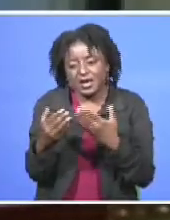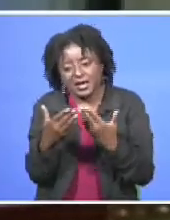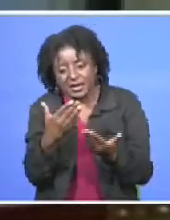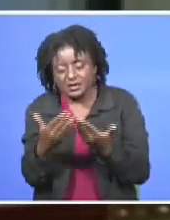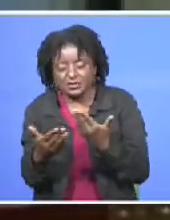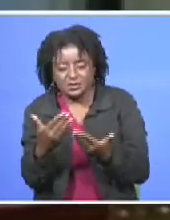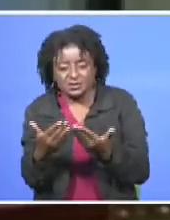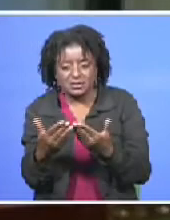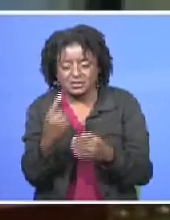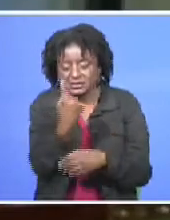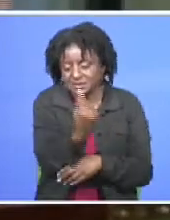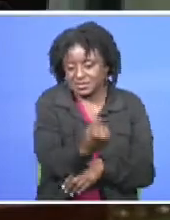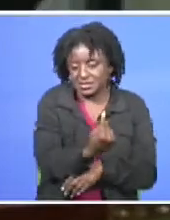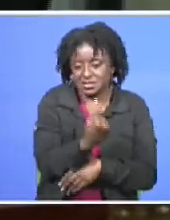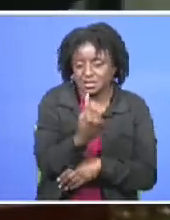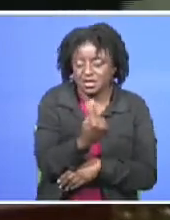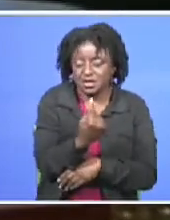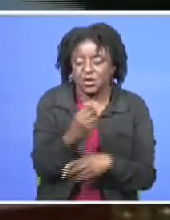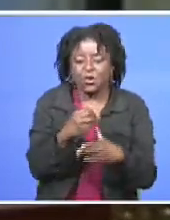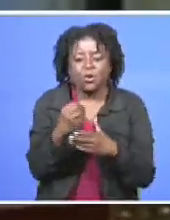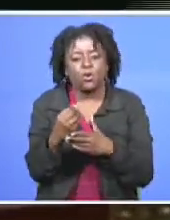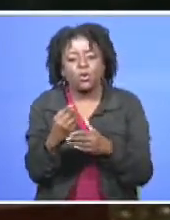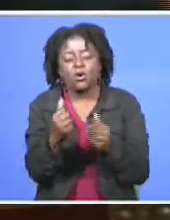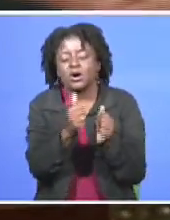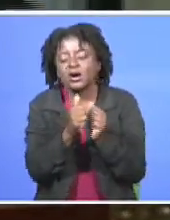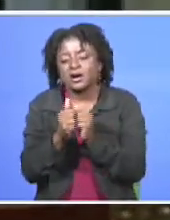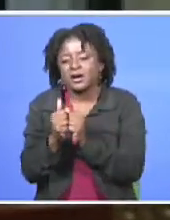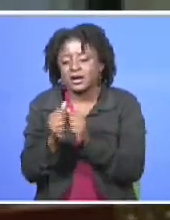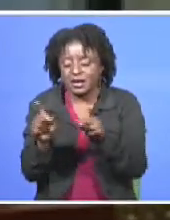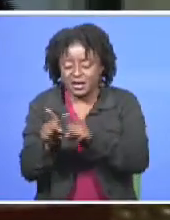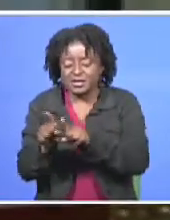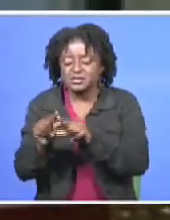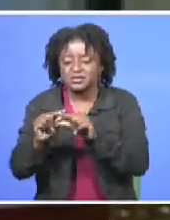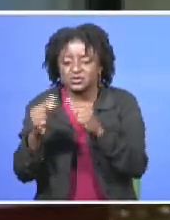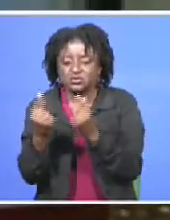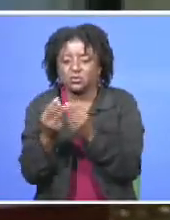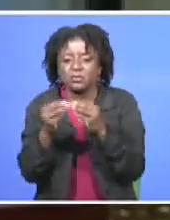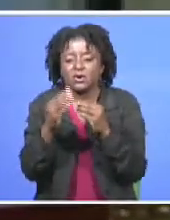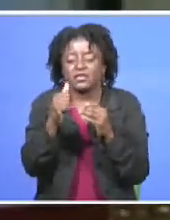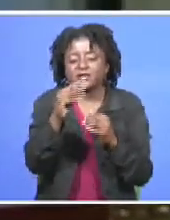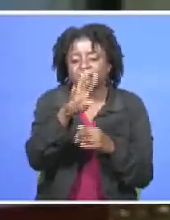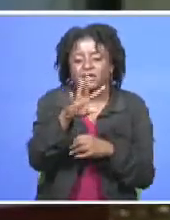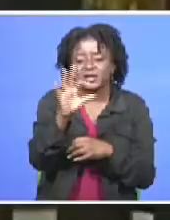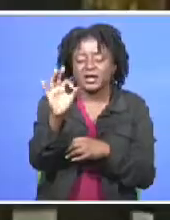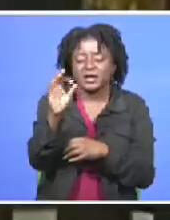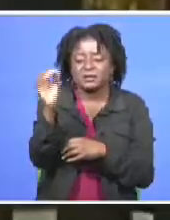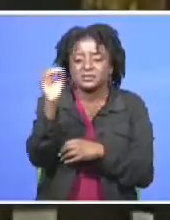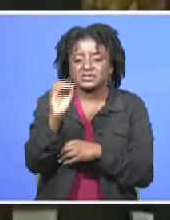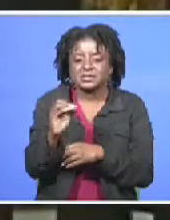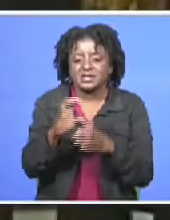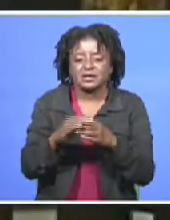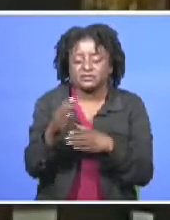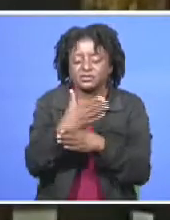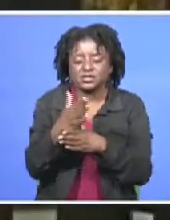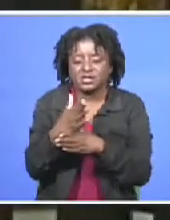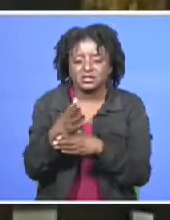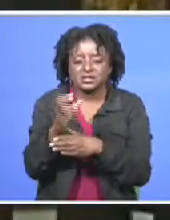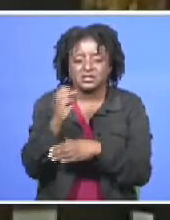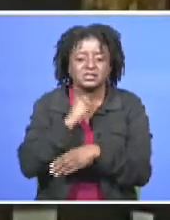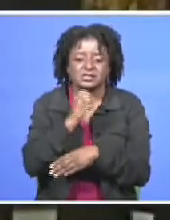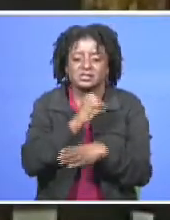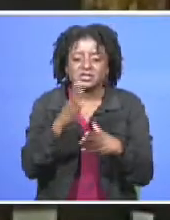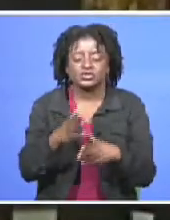They will not own either singly or as a group more than 49% of the shares. Senator Renard Henfield, in